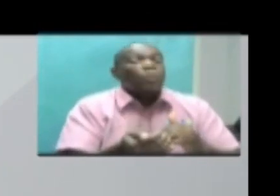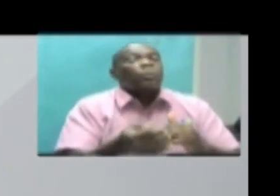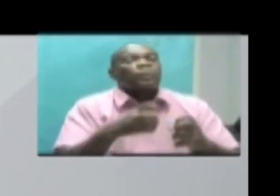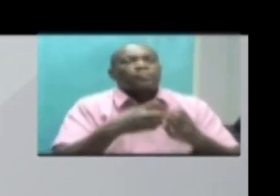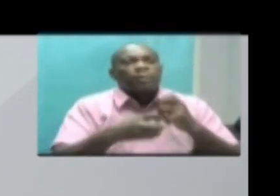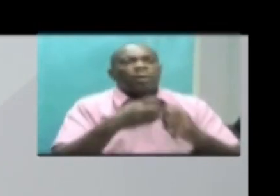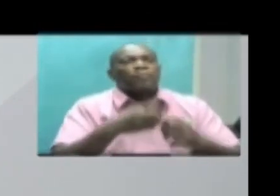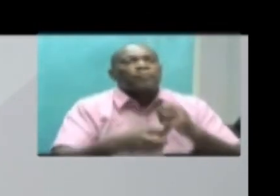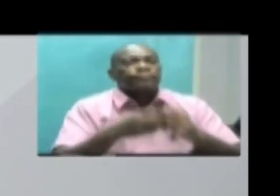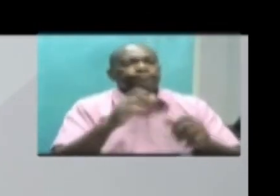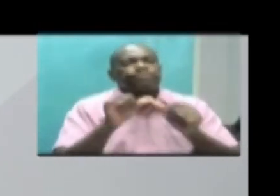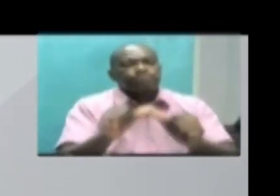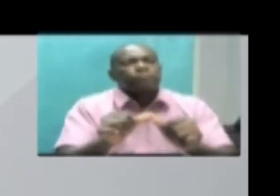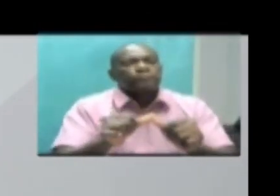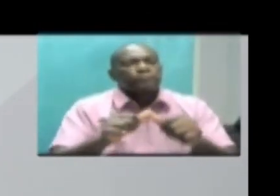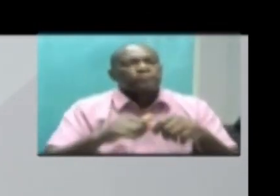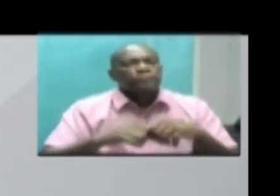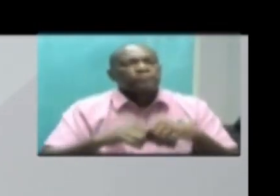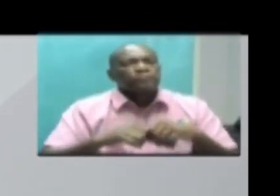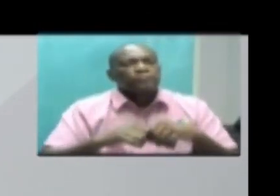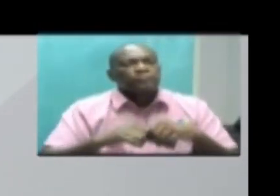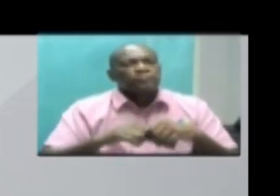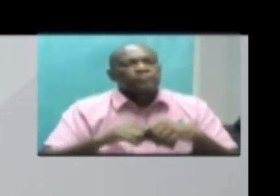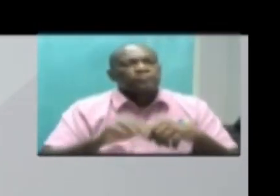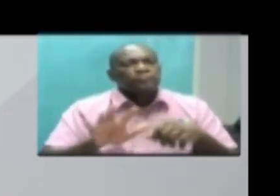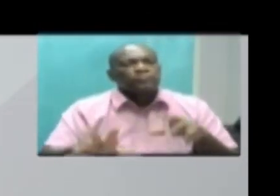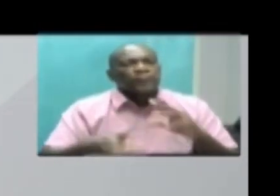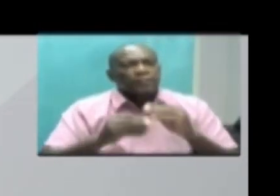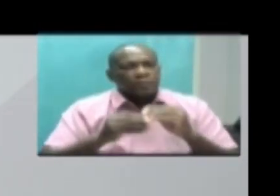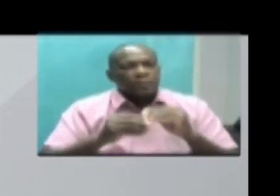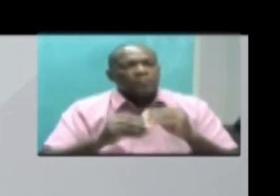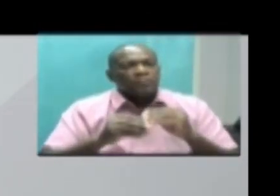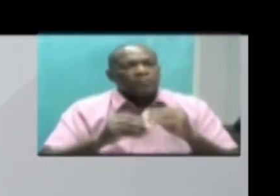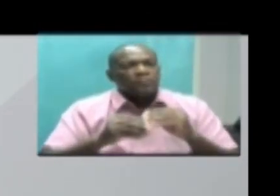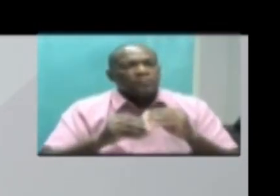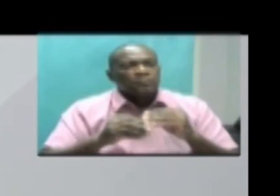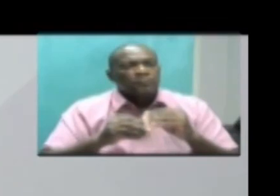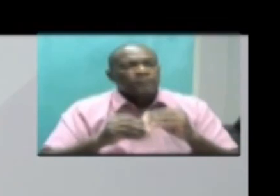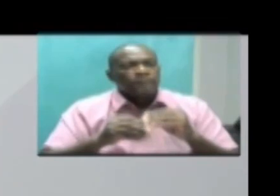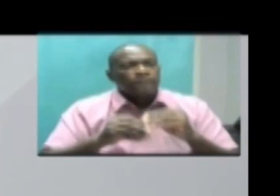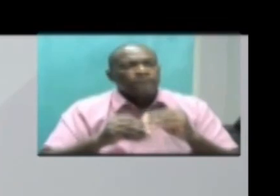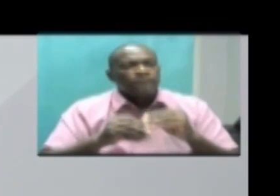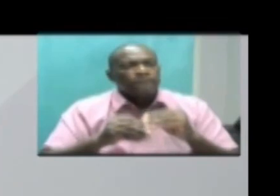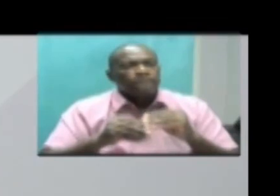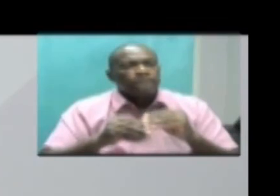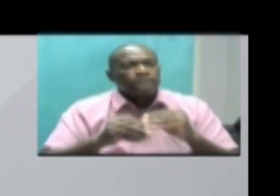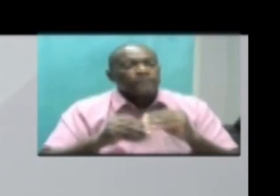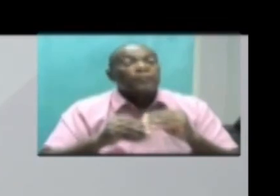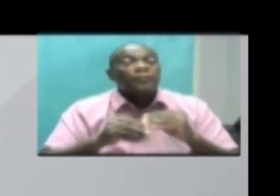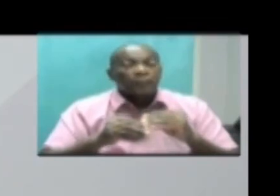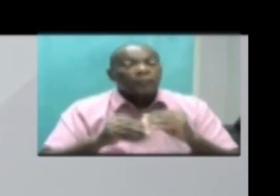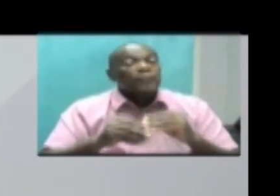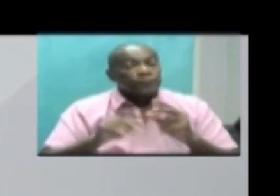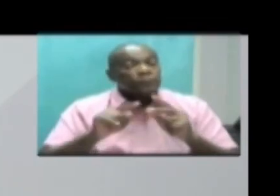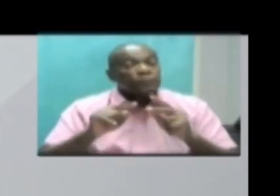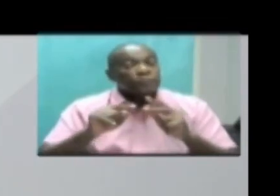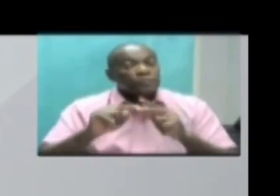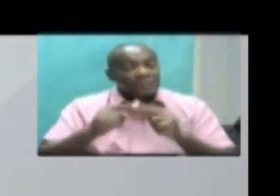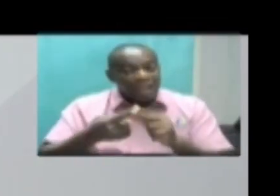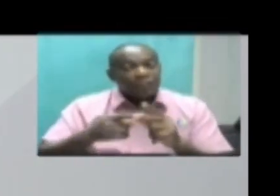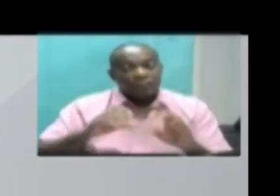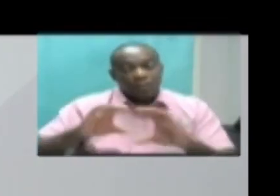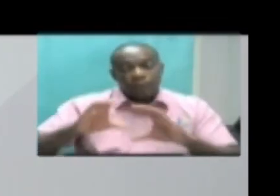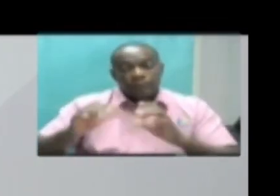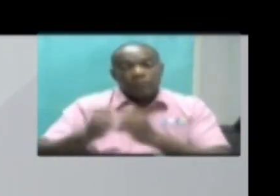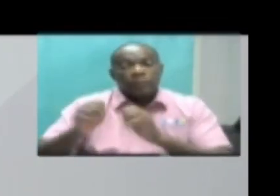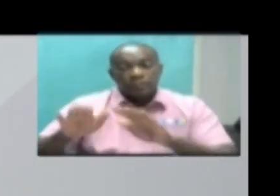Additionally, when the conversation starts about that, you find it opens a door for dialogue. And that also pushed to the